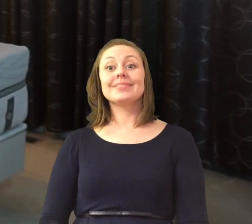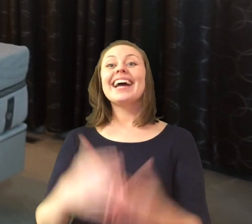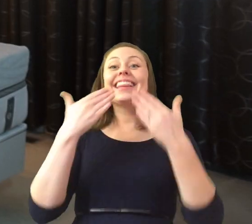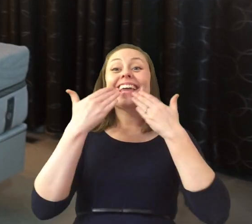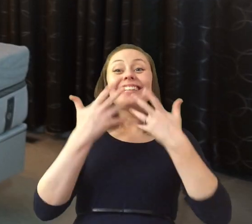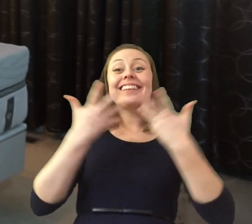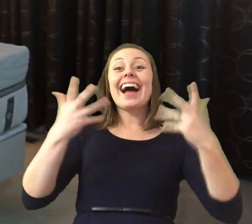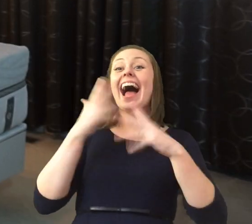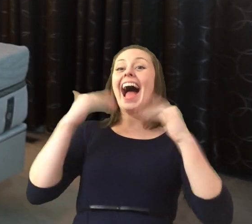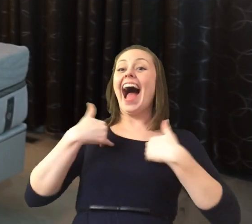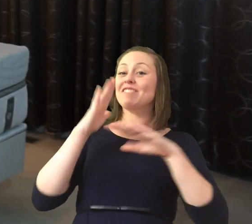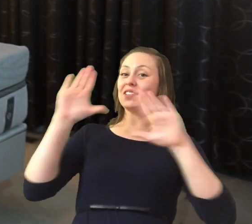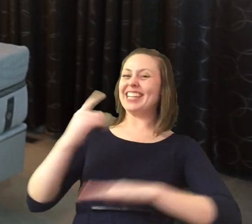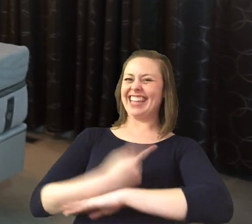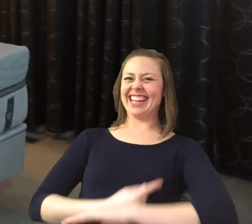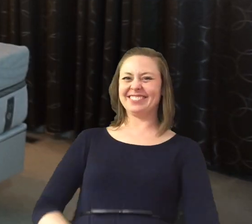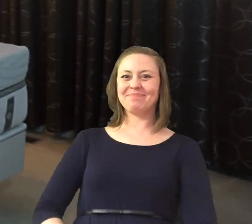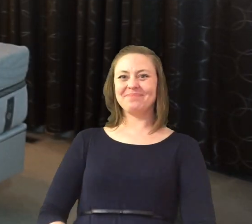Thanks a lot and have a great day.